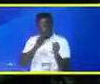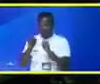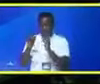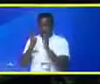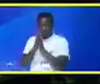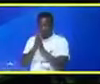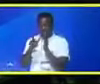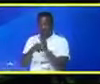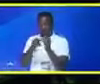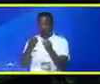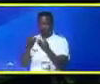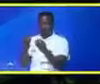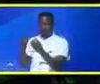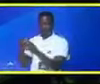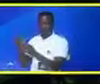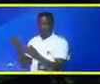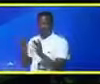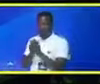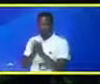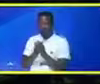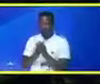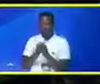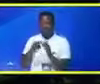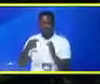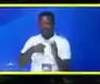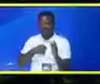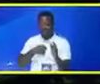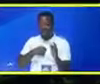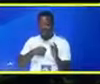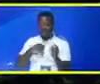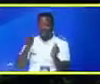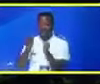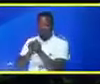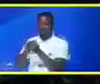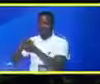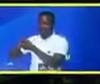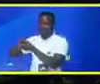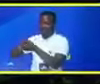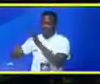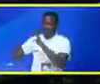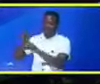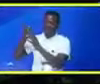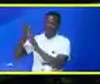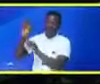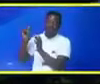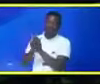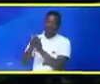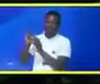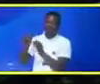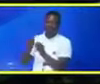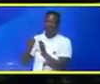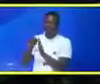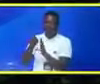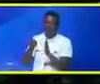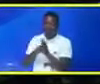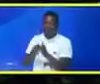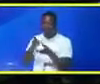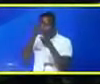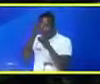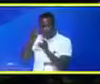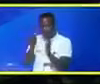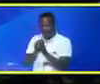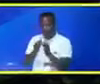among many other forces, that I, in partnership with the Spirit of God, are the principal determinants of